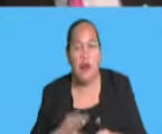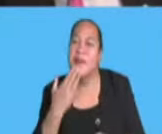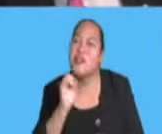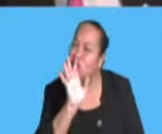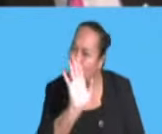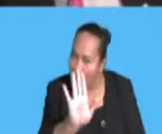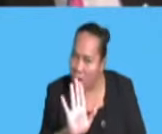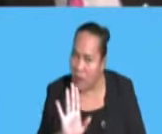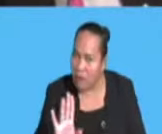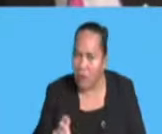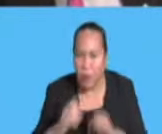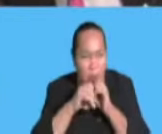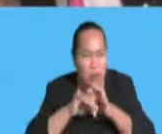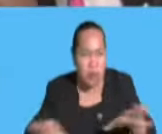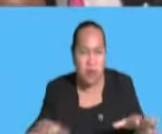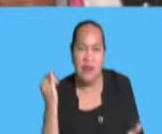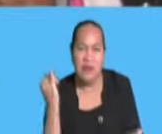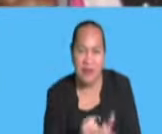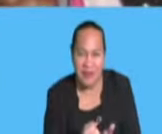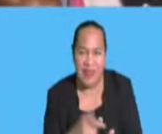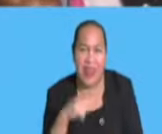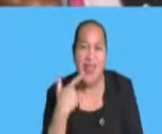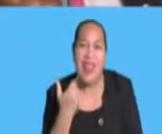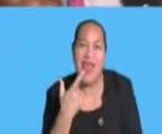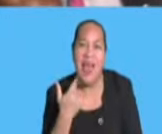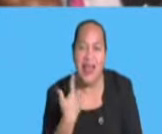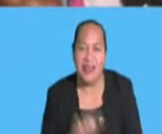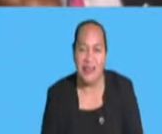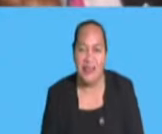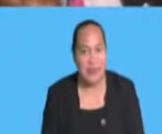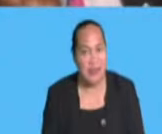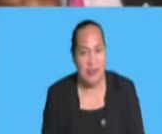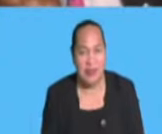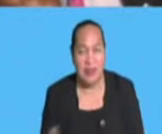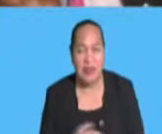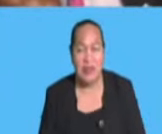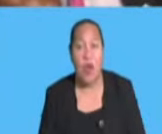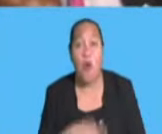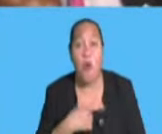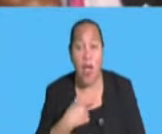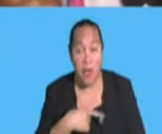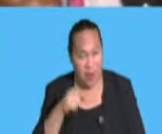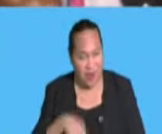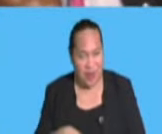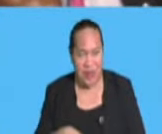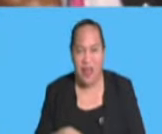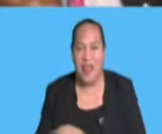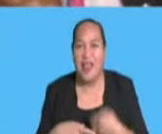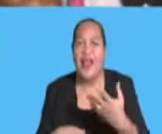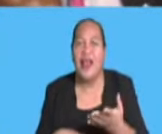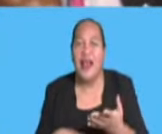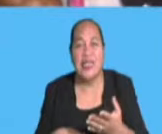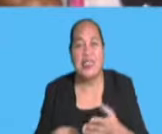Stop spreading lies. Because This is something to do with